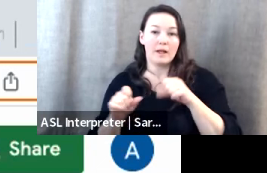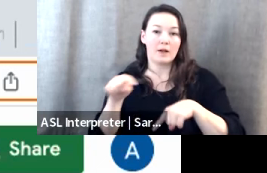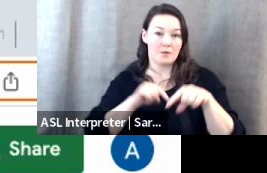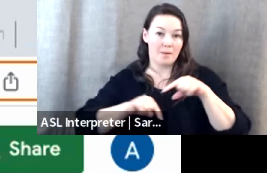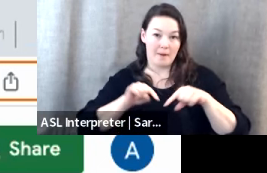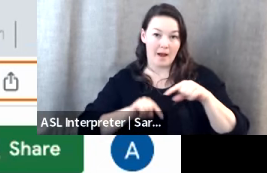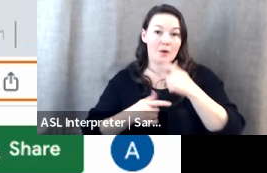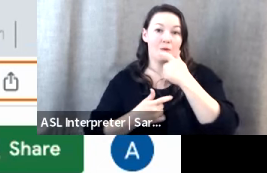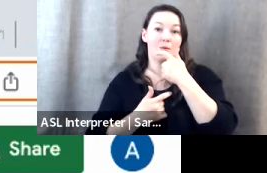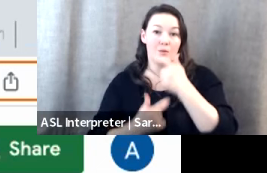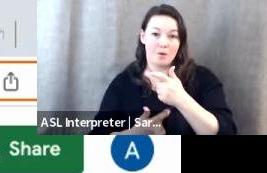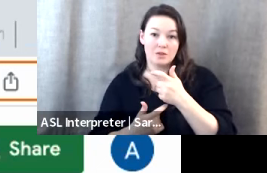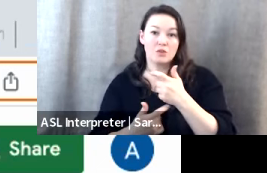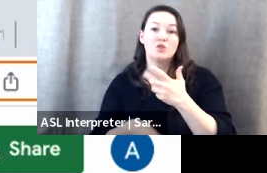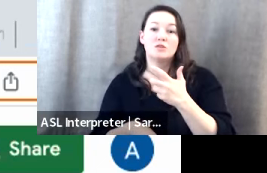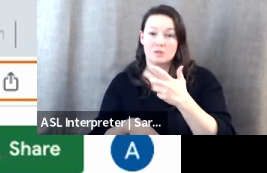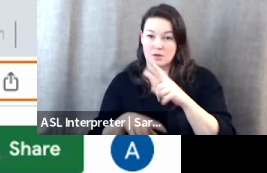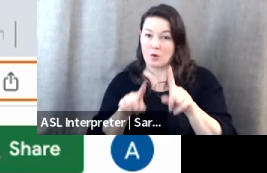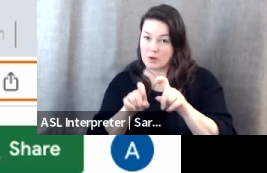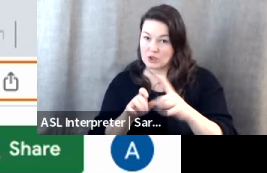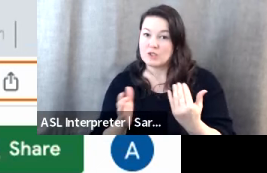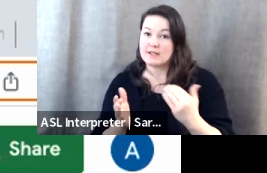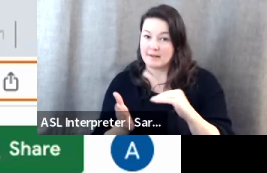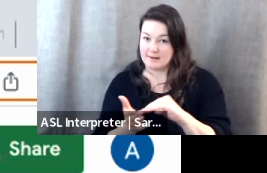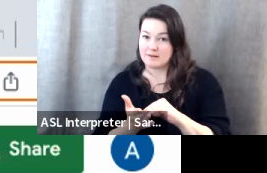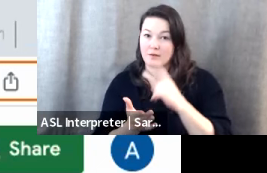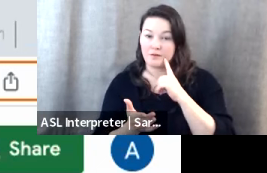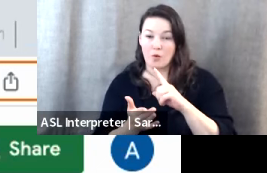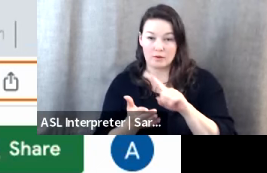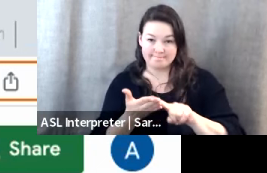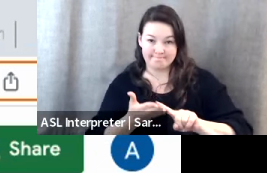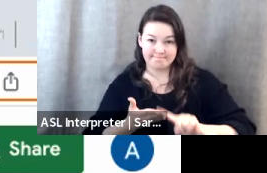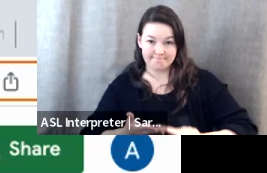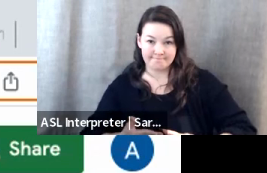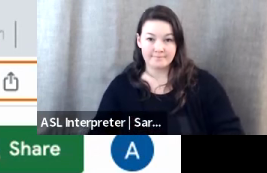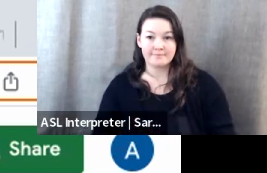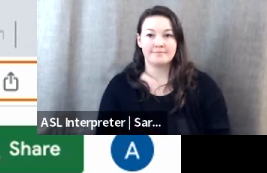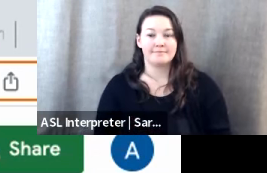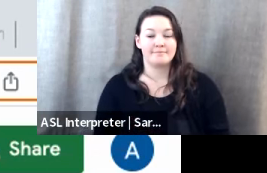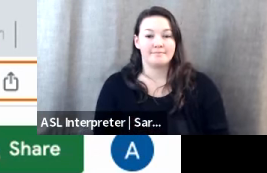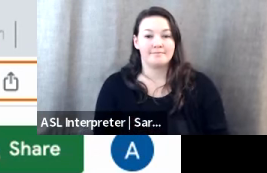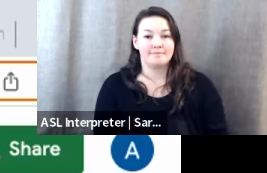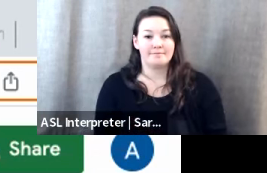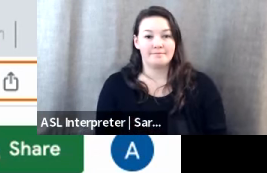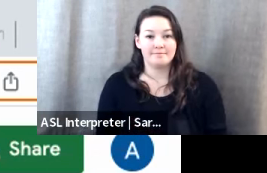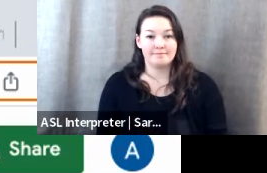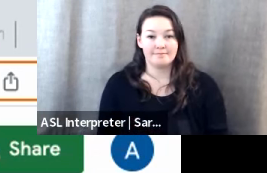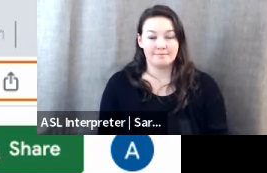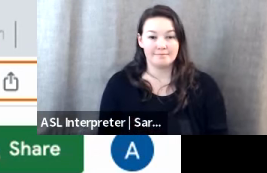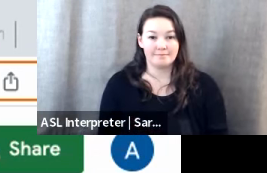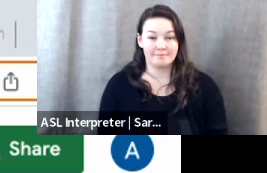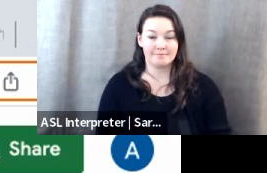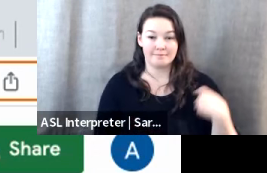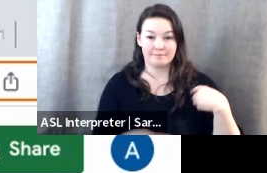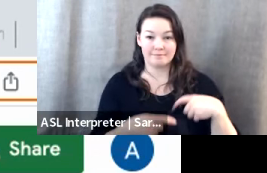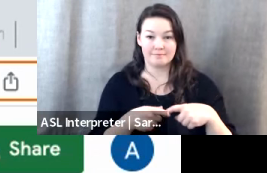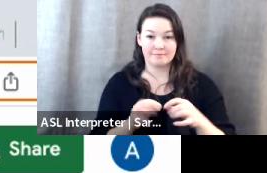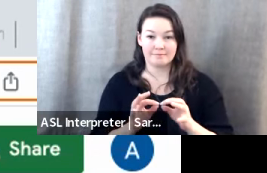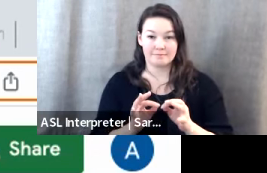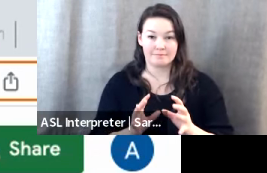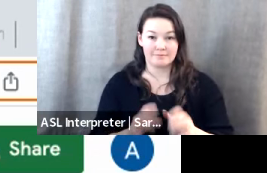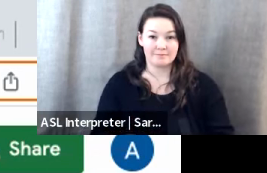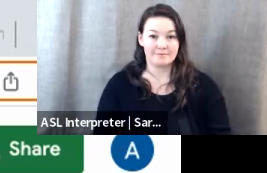in the recording again. Ya se está grabando, Rebeca, entonces estamos siguiendo, pero podemos ya con la grabación revisar y